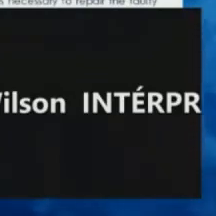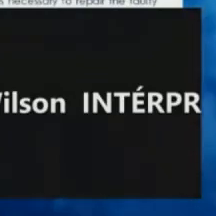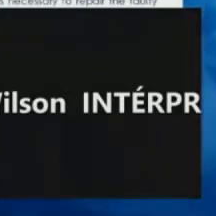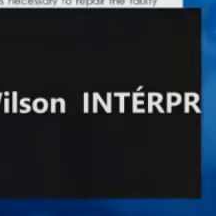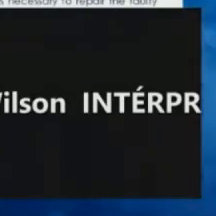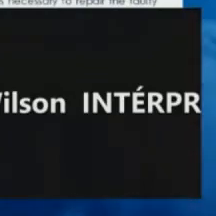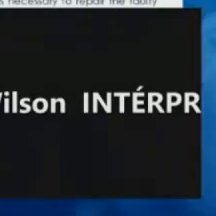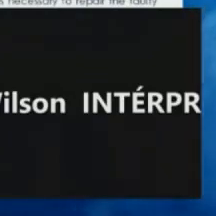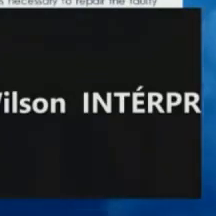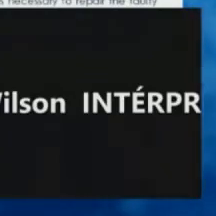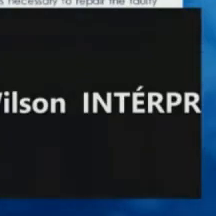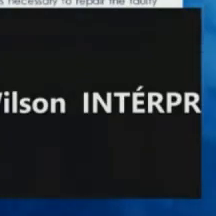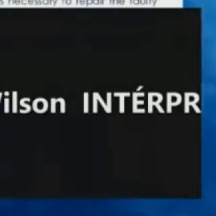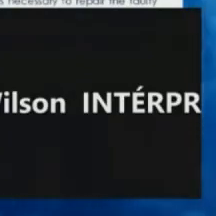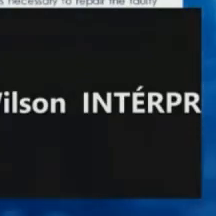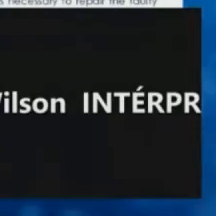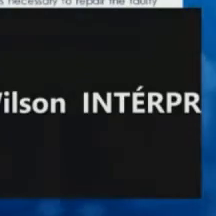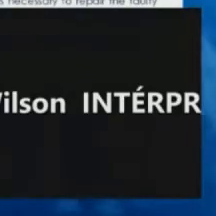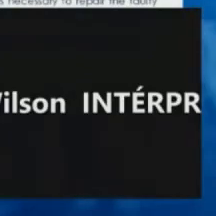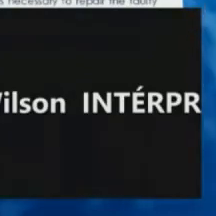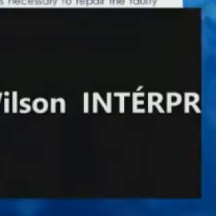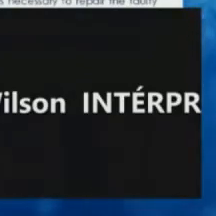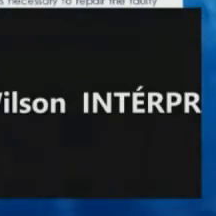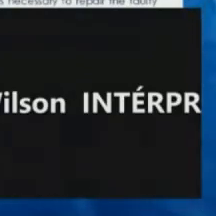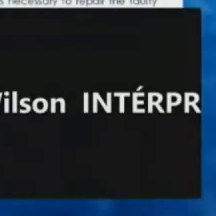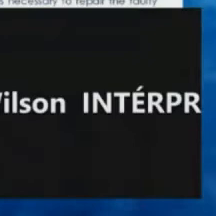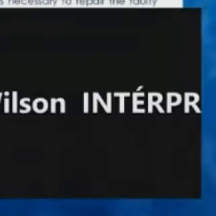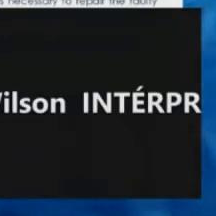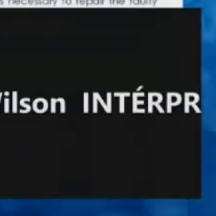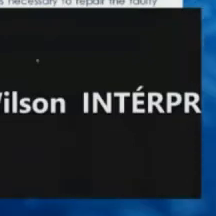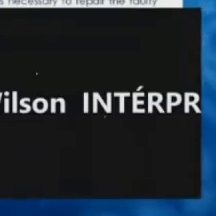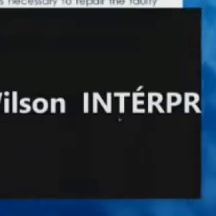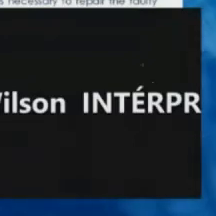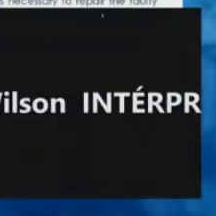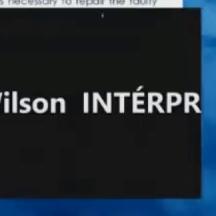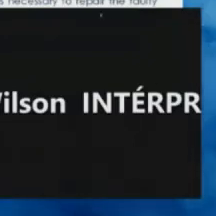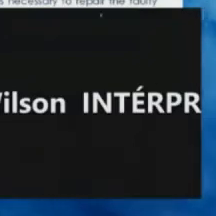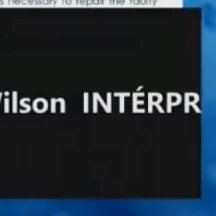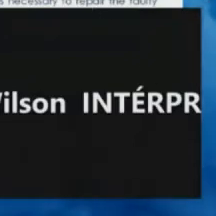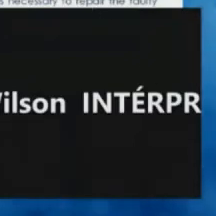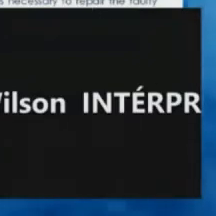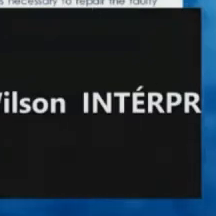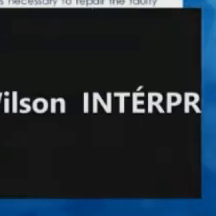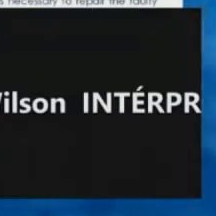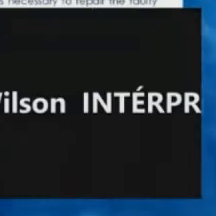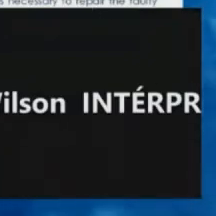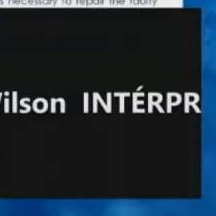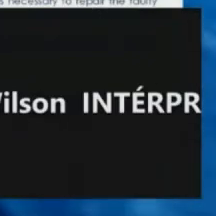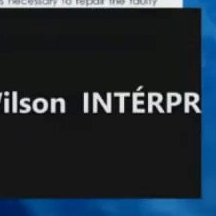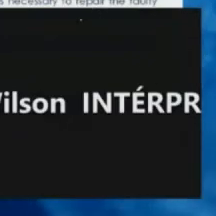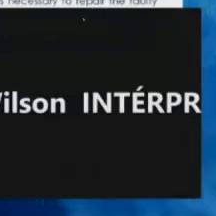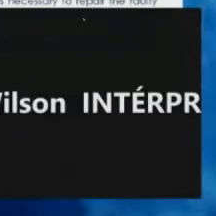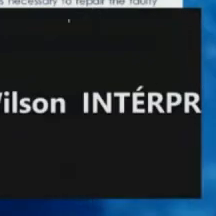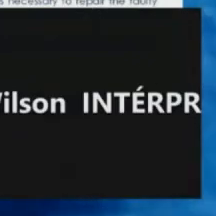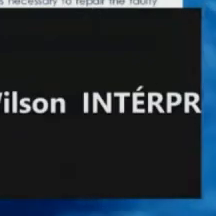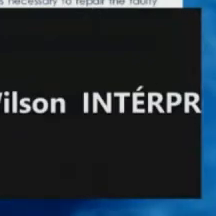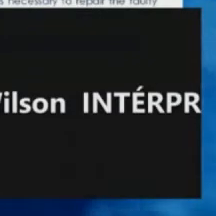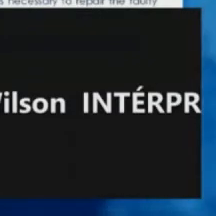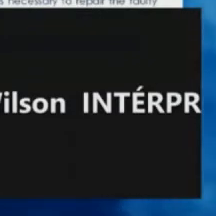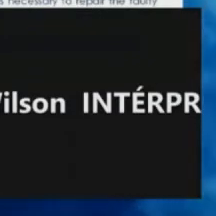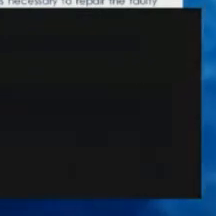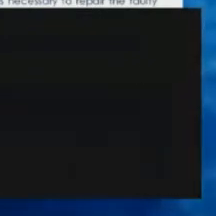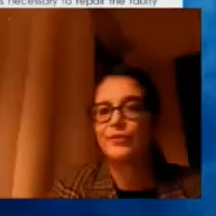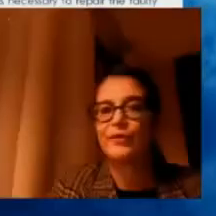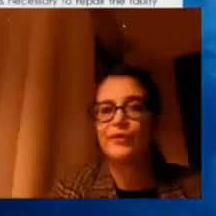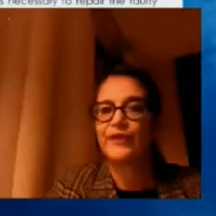in fact, the case with another firefighter antenna 160 kilometers away, and we use our